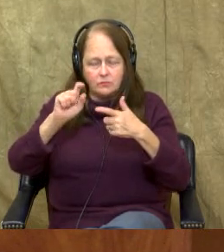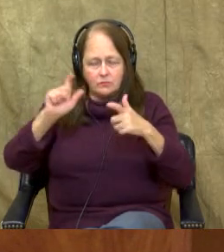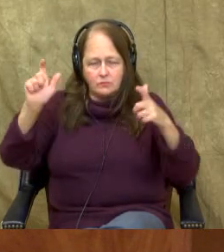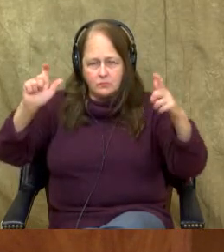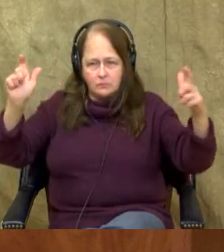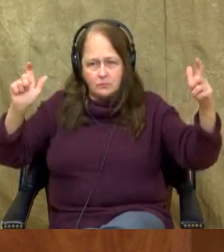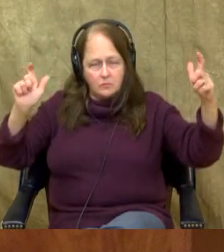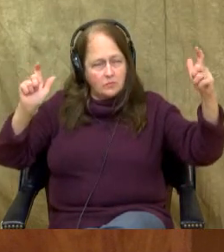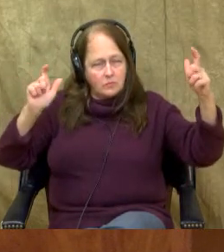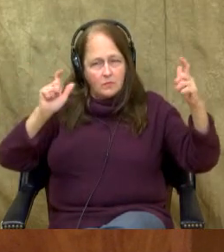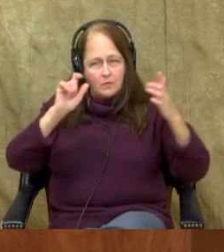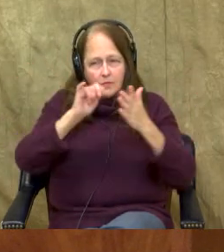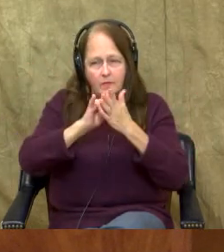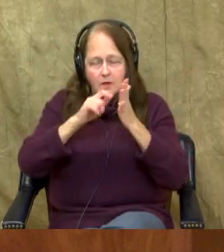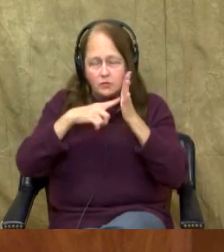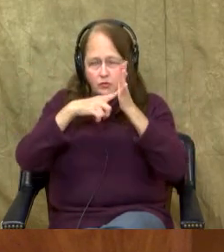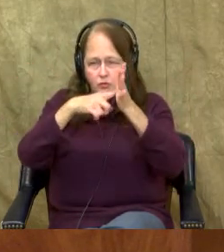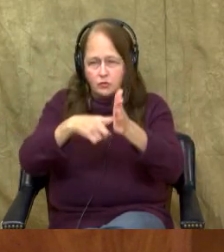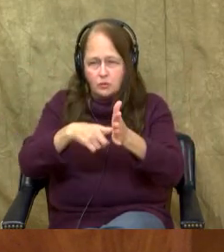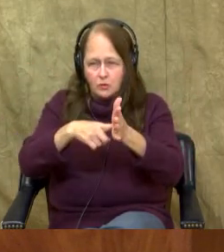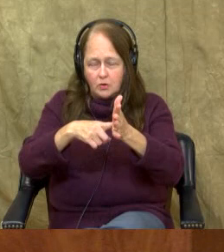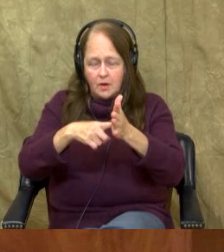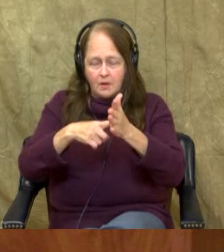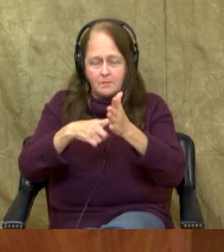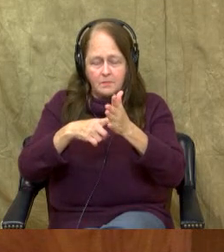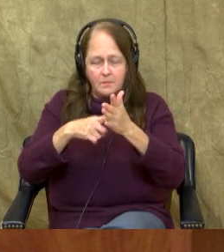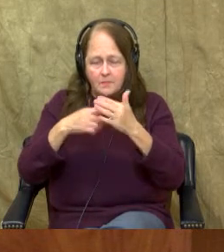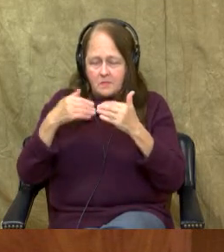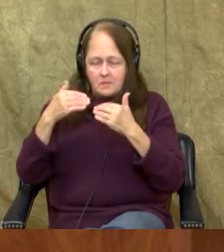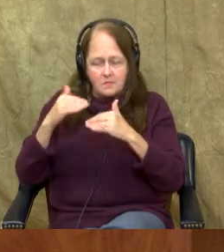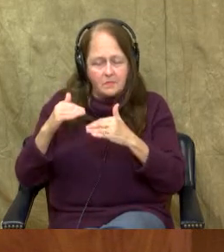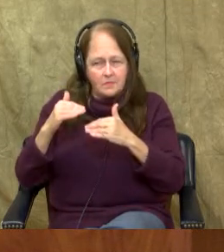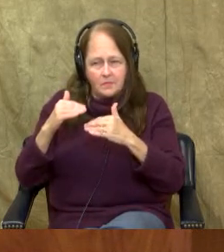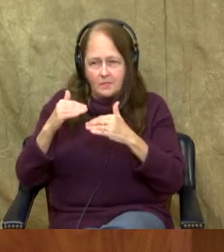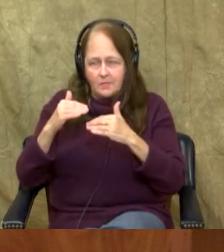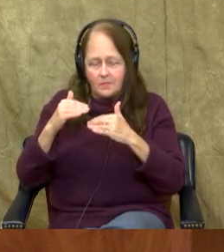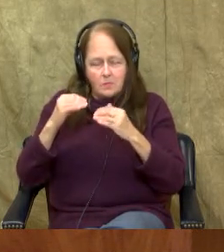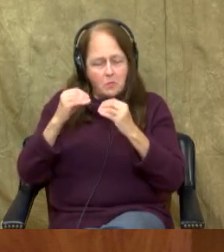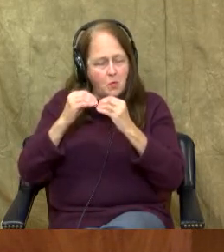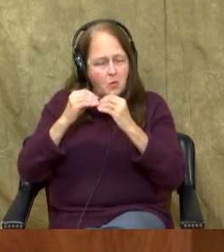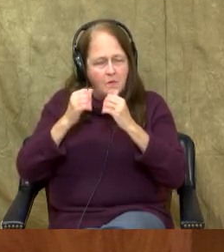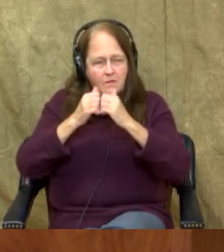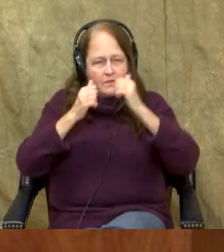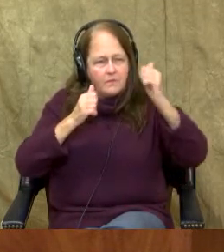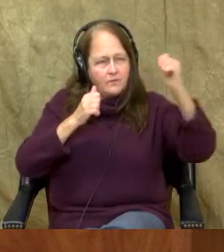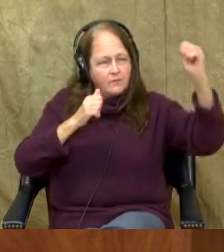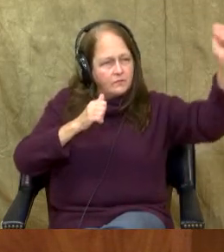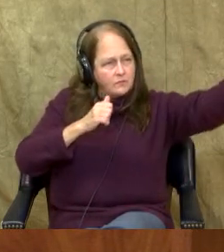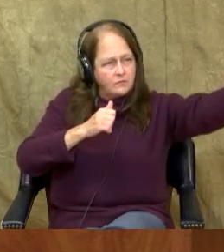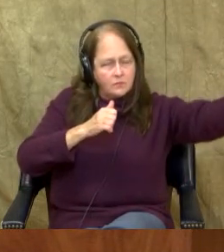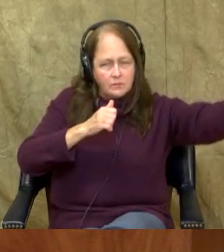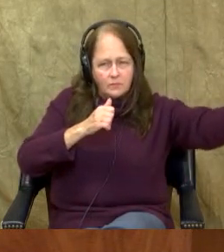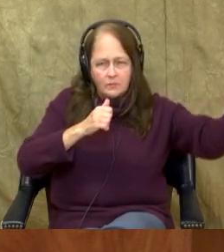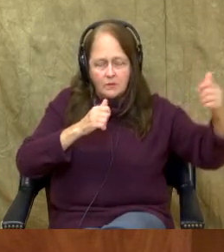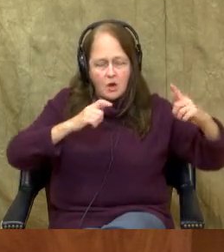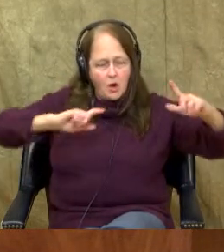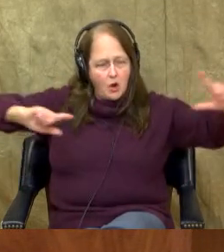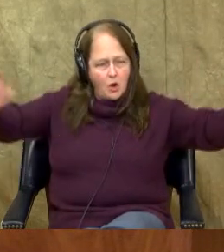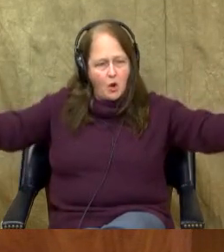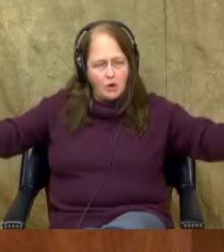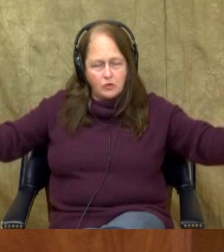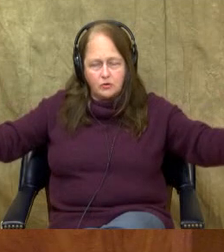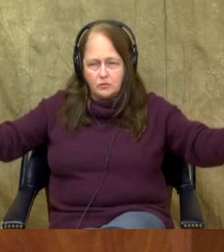This shows how limitless the universe is, by elaborating on how large it